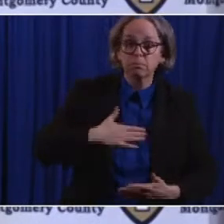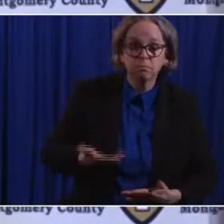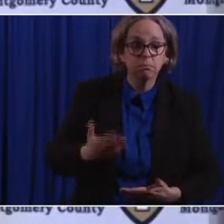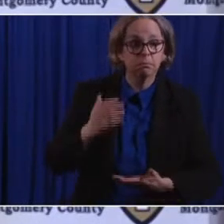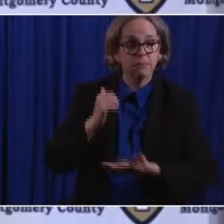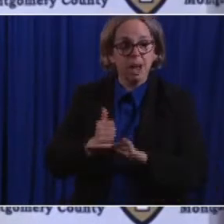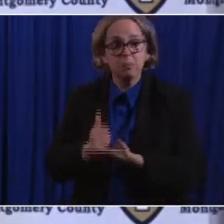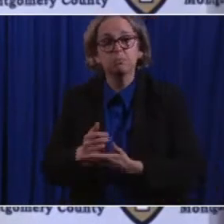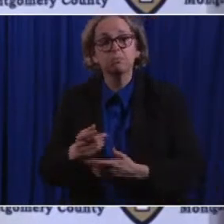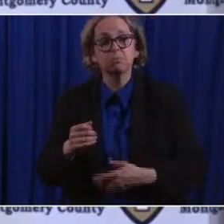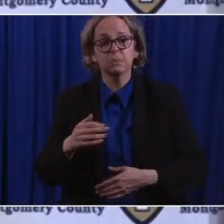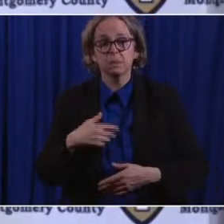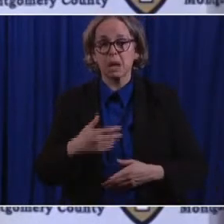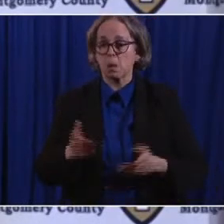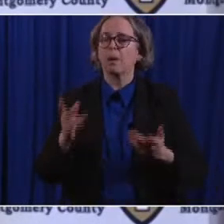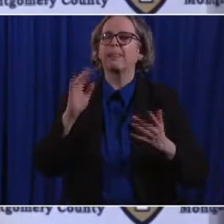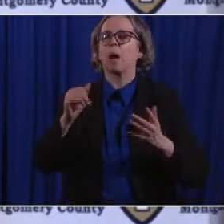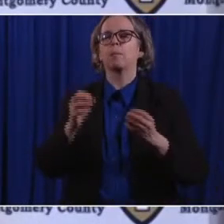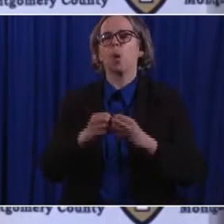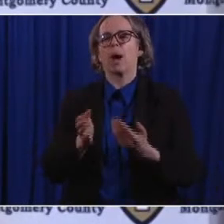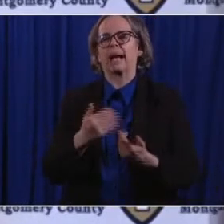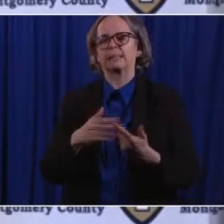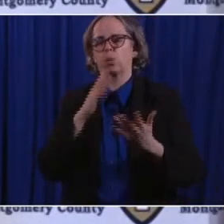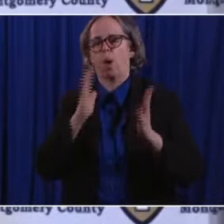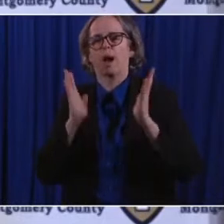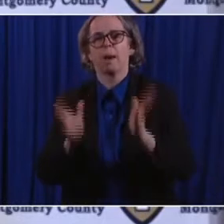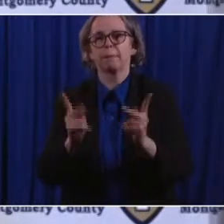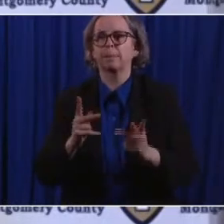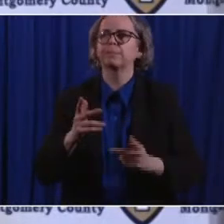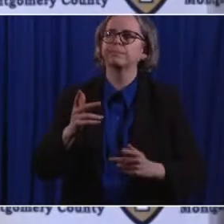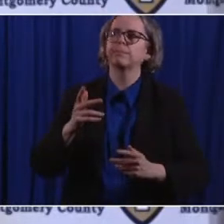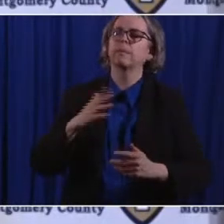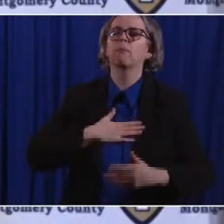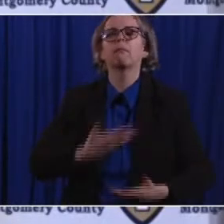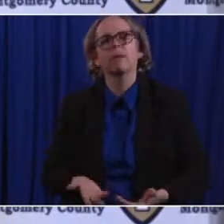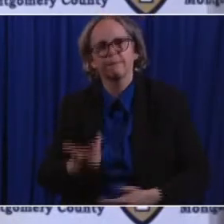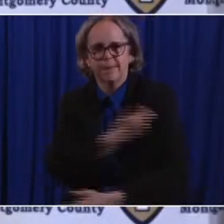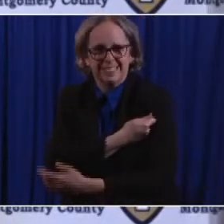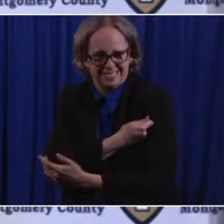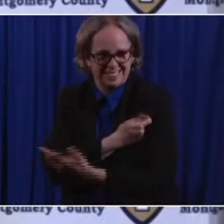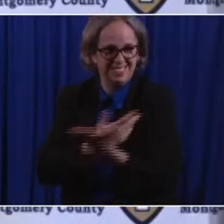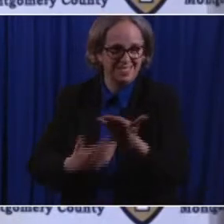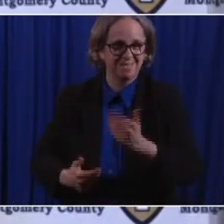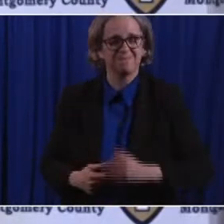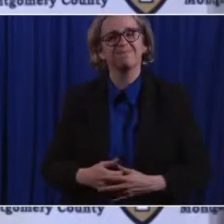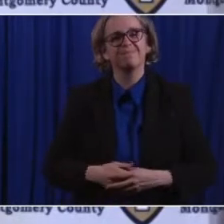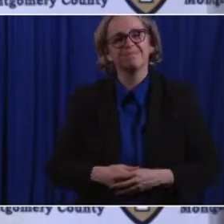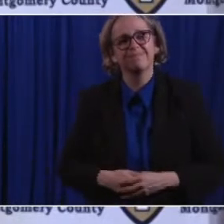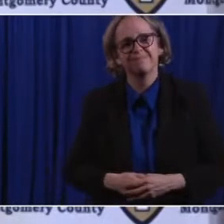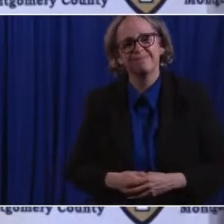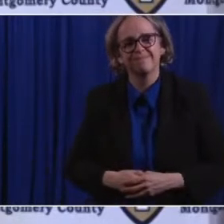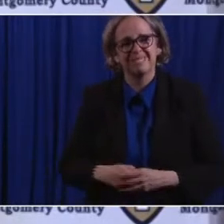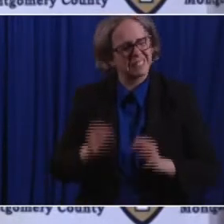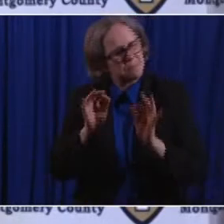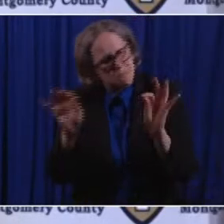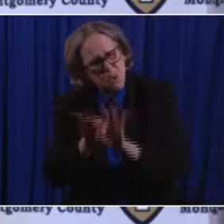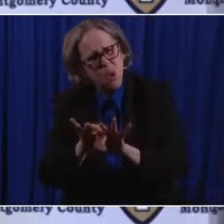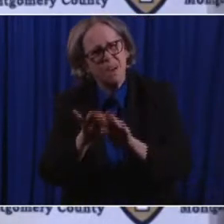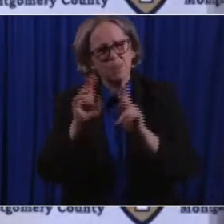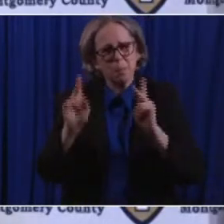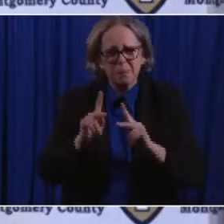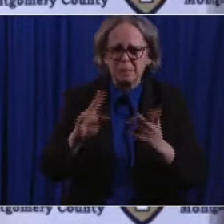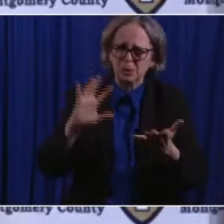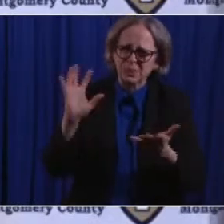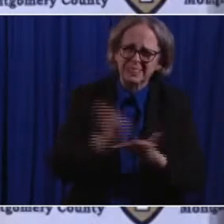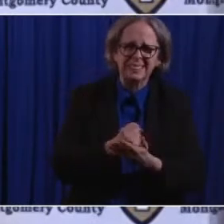increase the percentage. And that is so very, very important as we try to run this race, beat